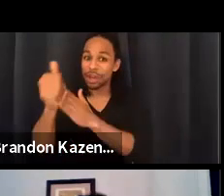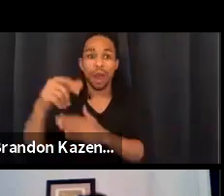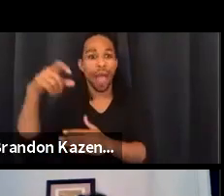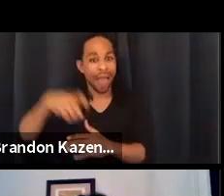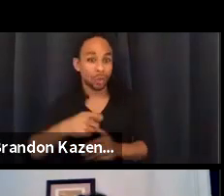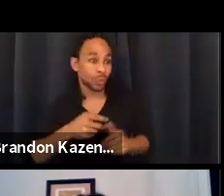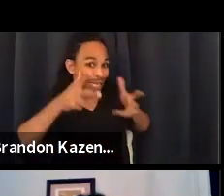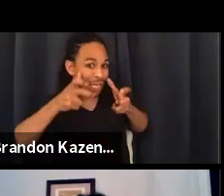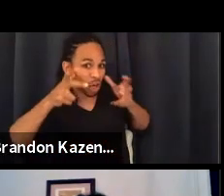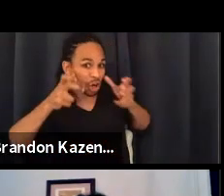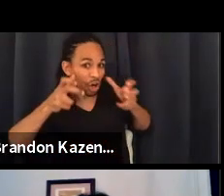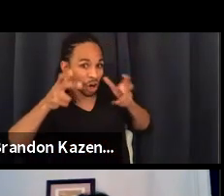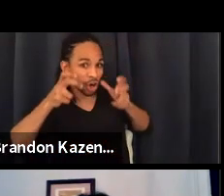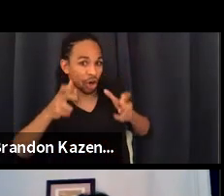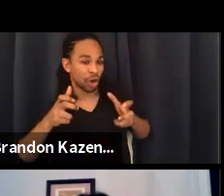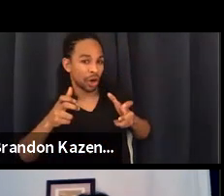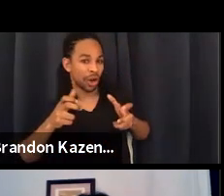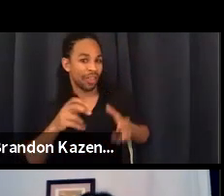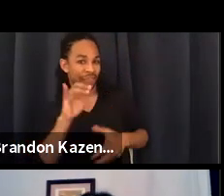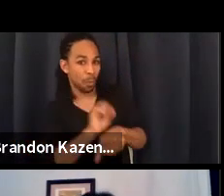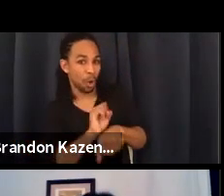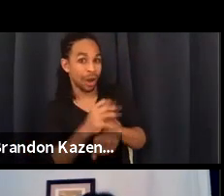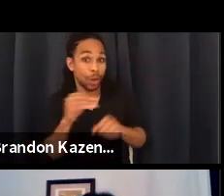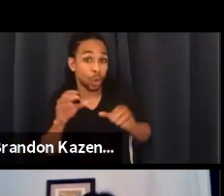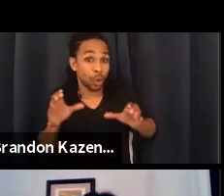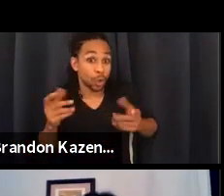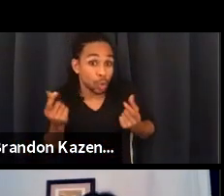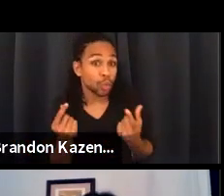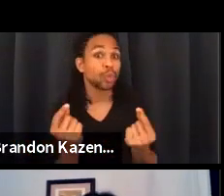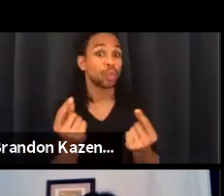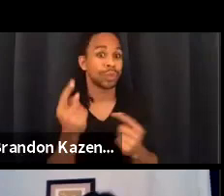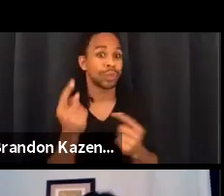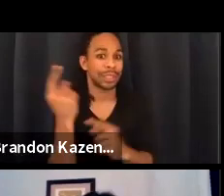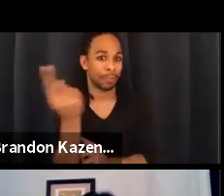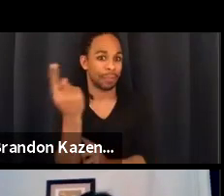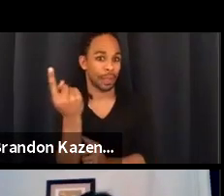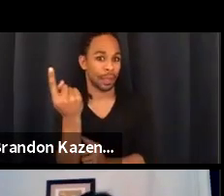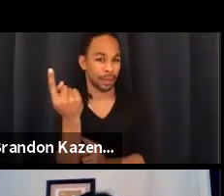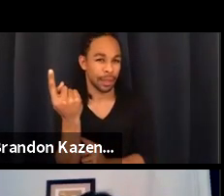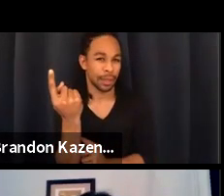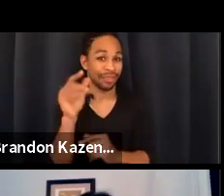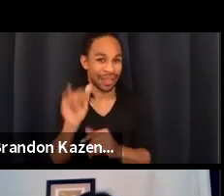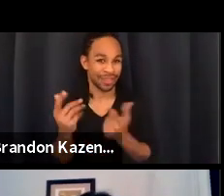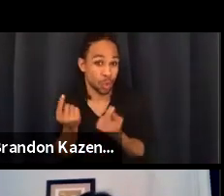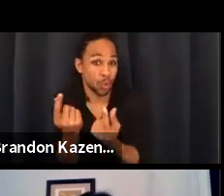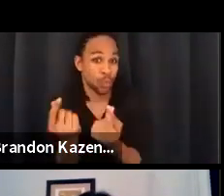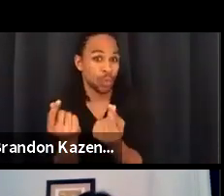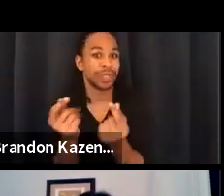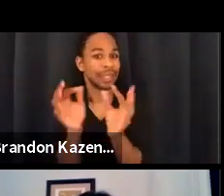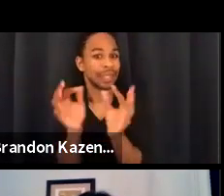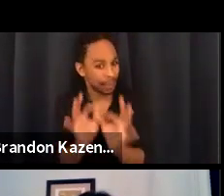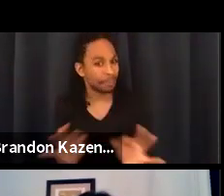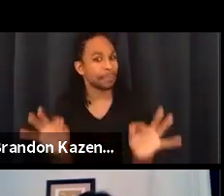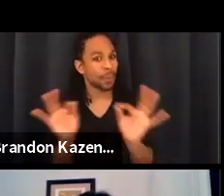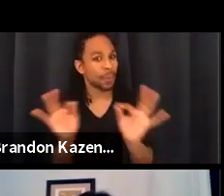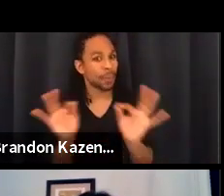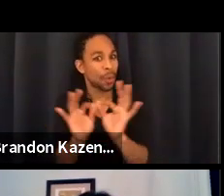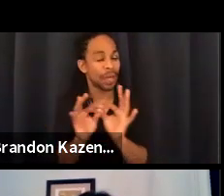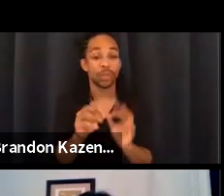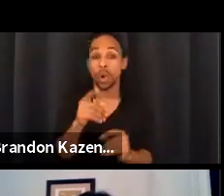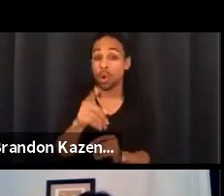heard. And then nothing happens. And so then you're there for years,